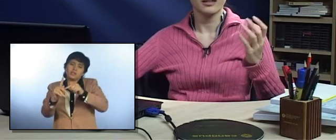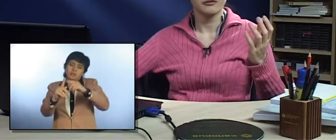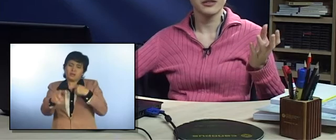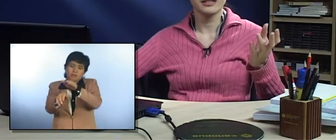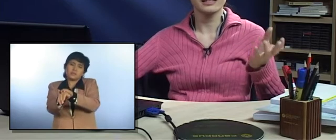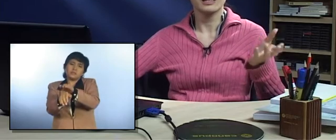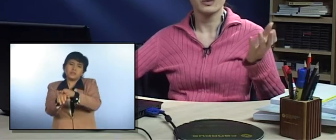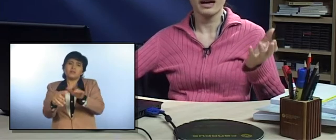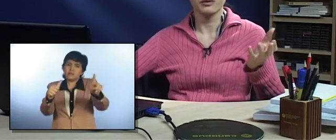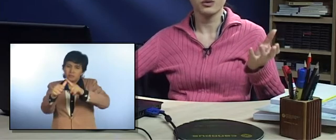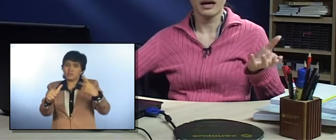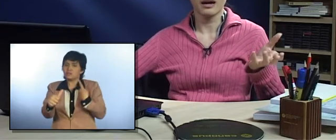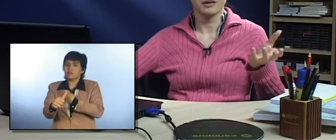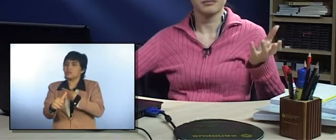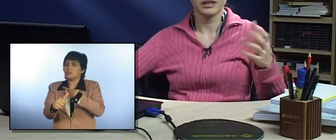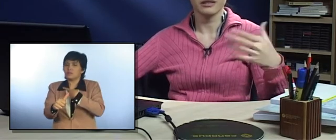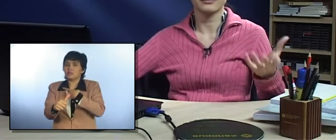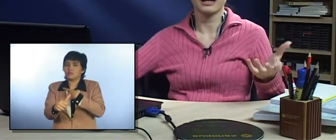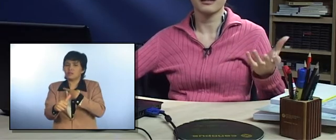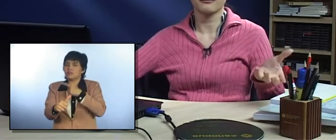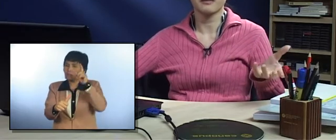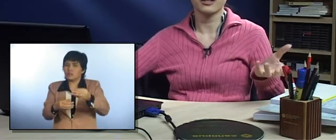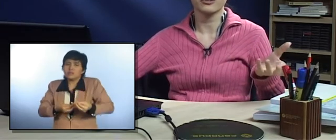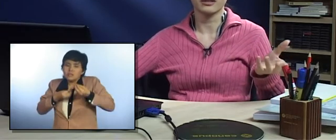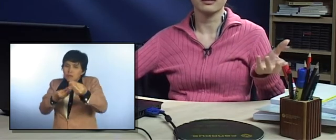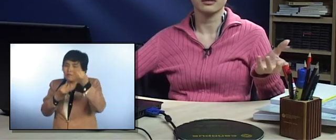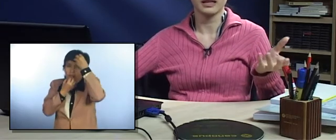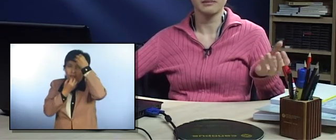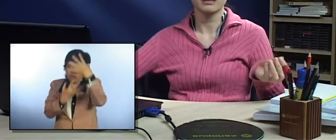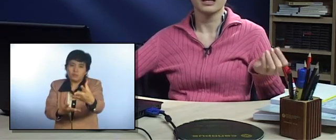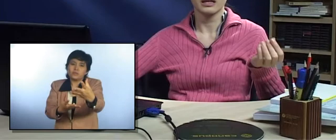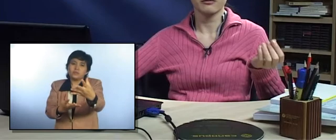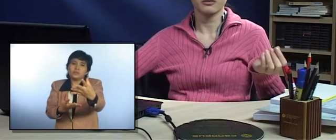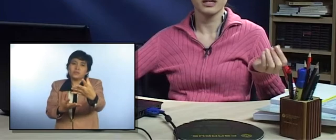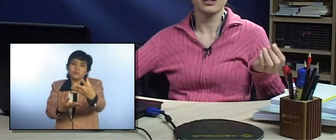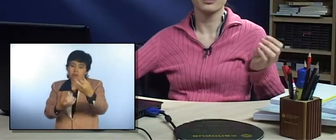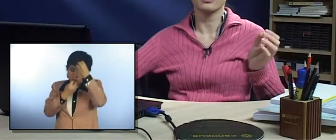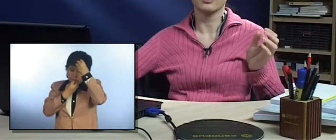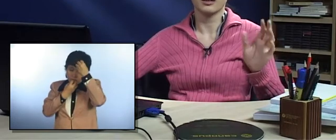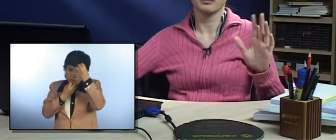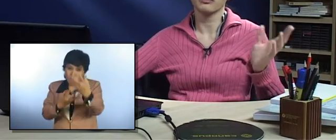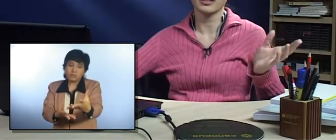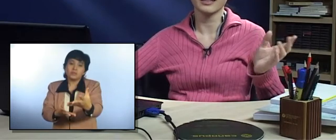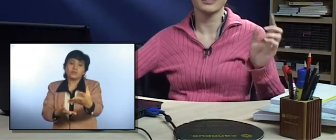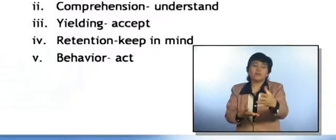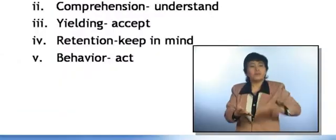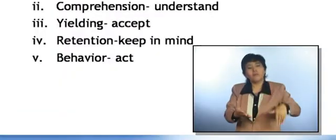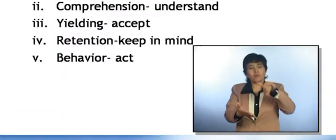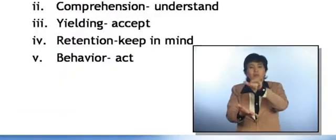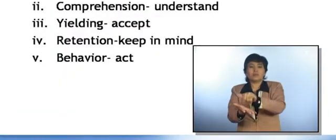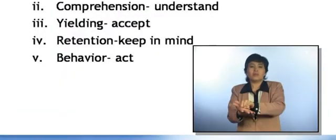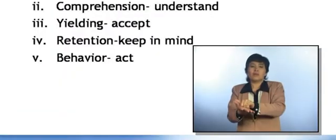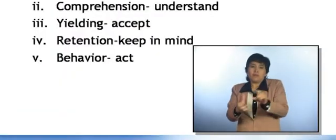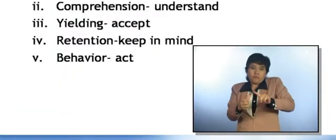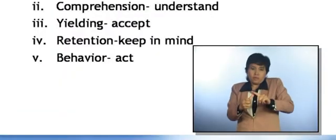someone, firstly, we have to give information. Yep, information. Before that, first